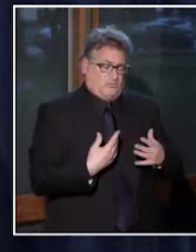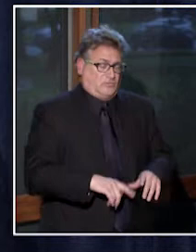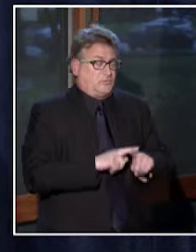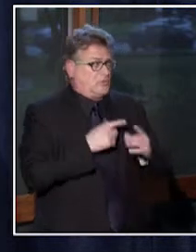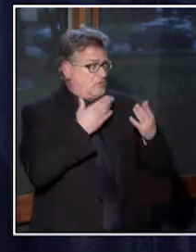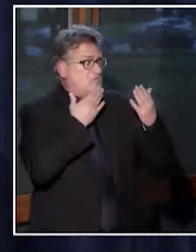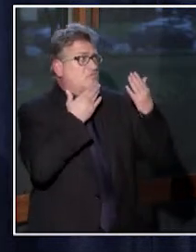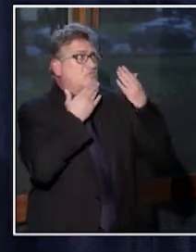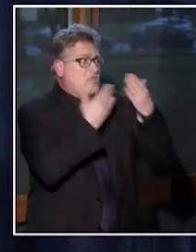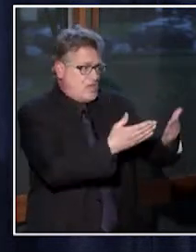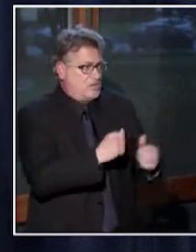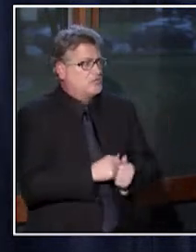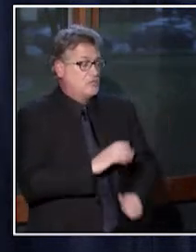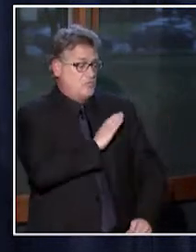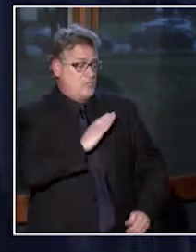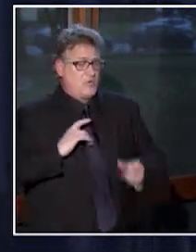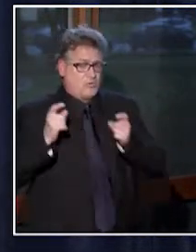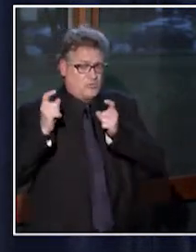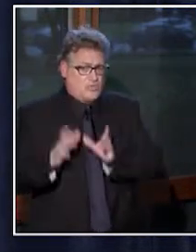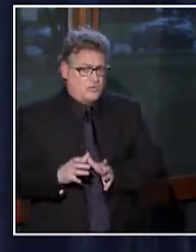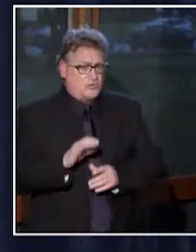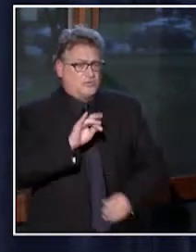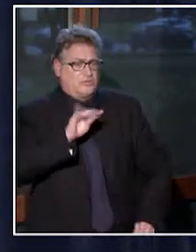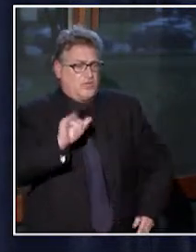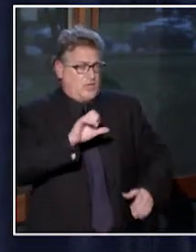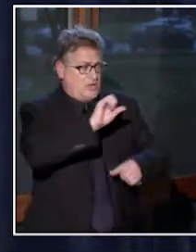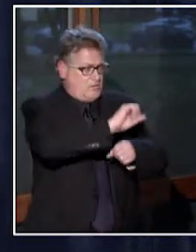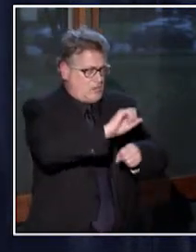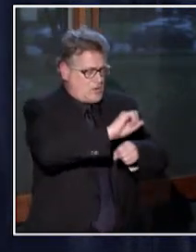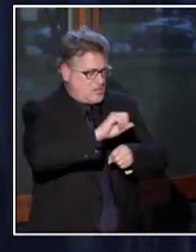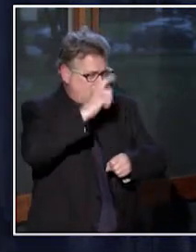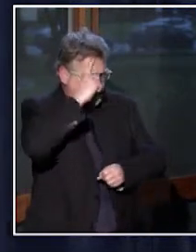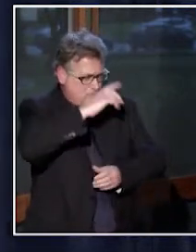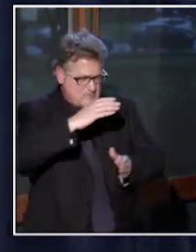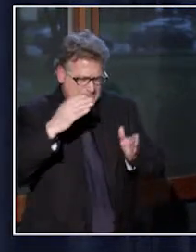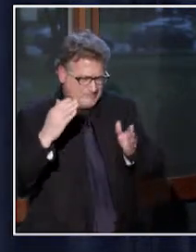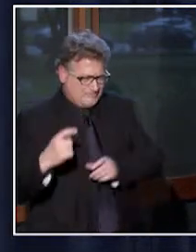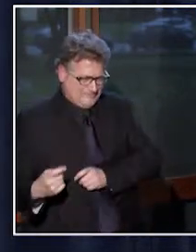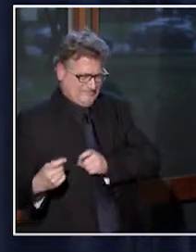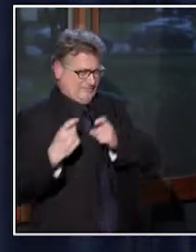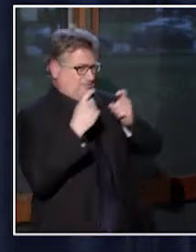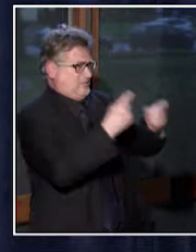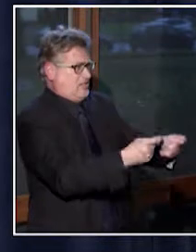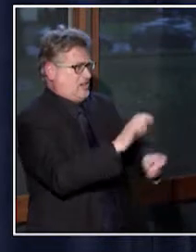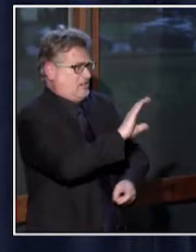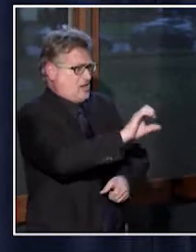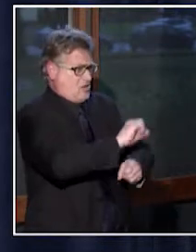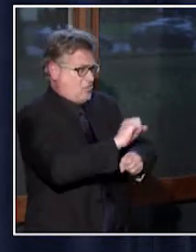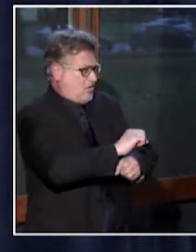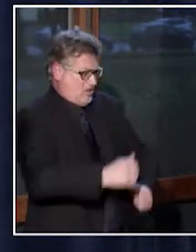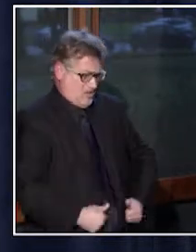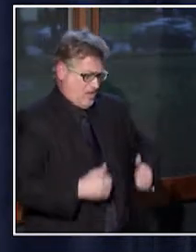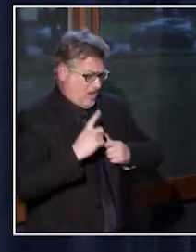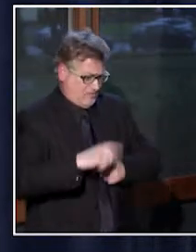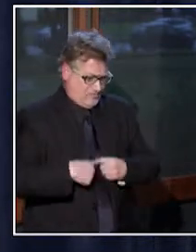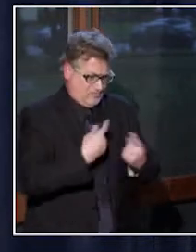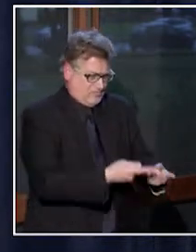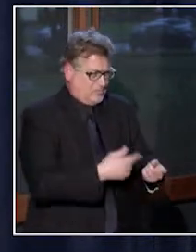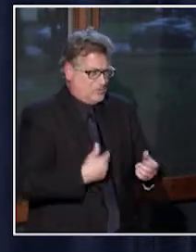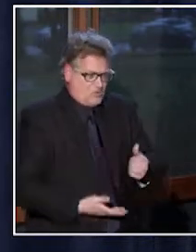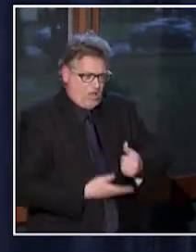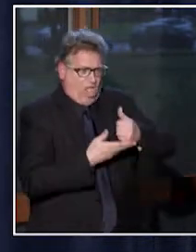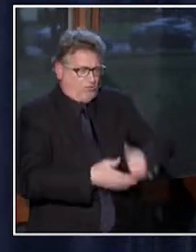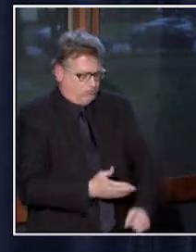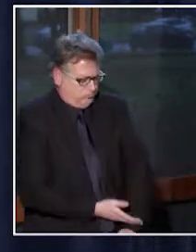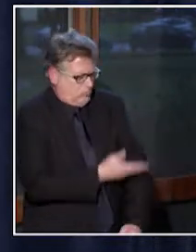Thank you to our bureau directors and our city employees who dedicate the majority of their working lives to help make this community a